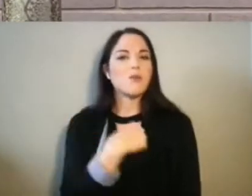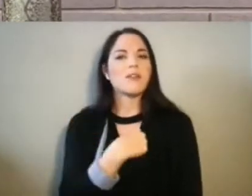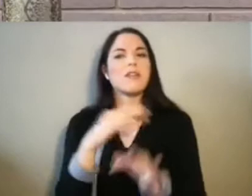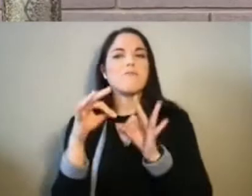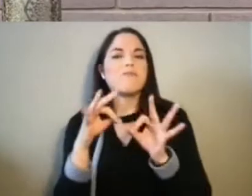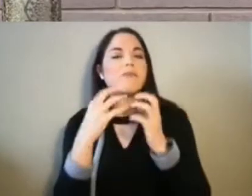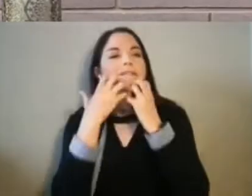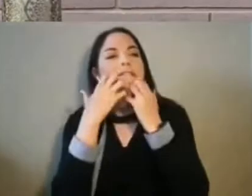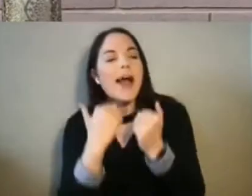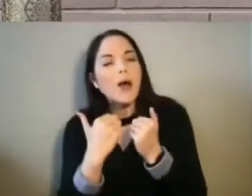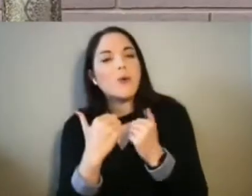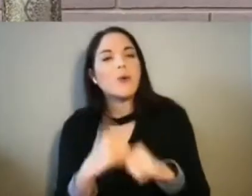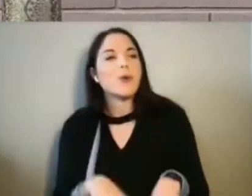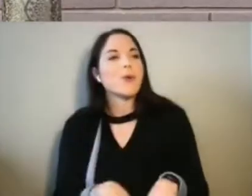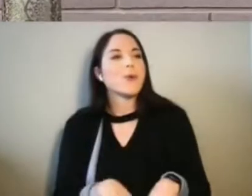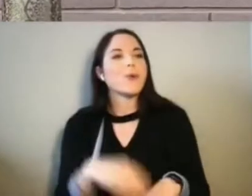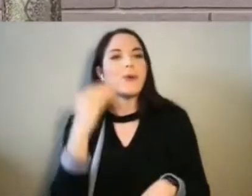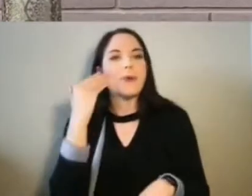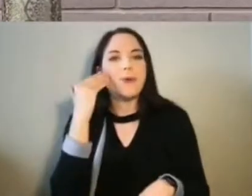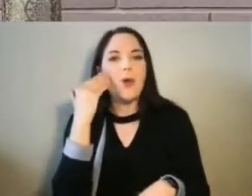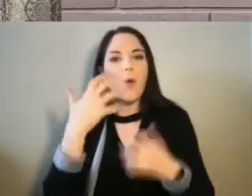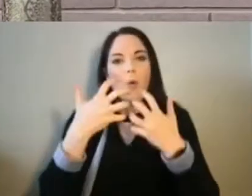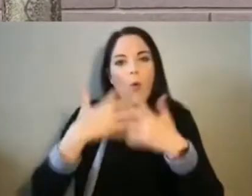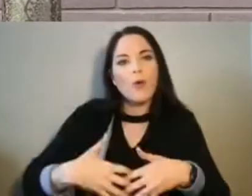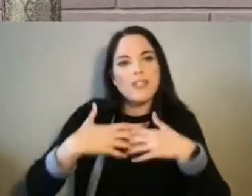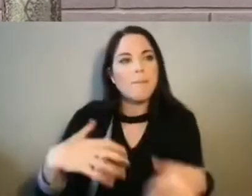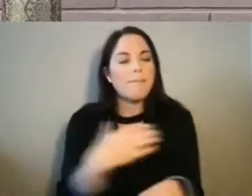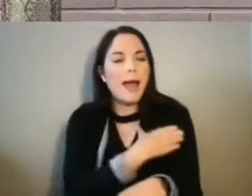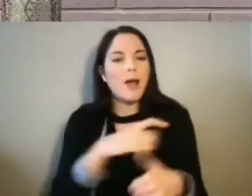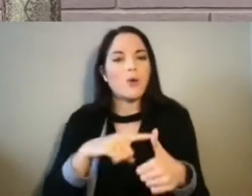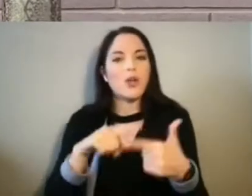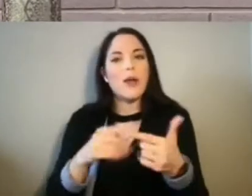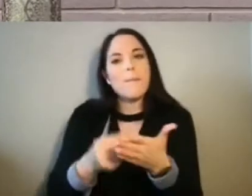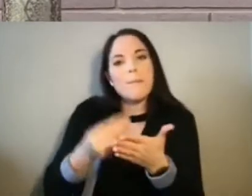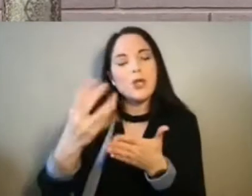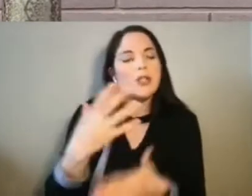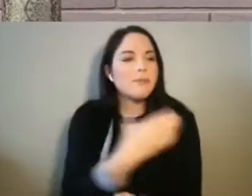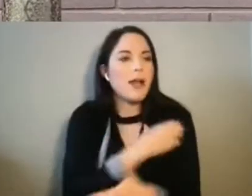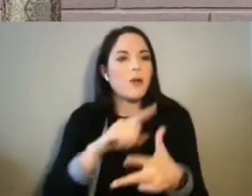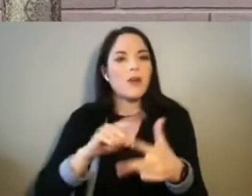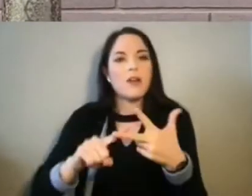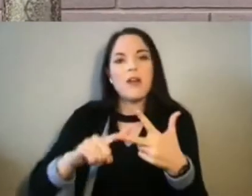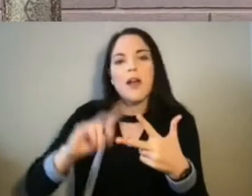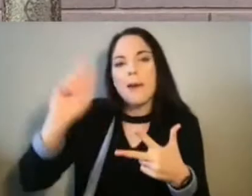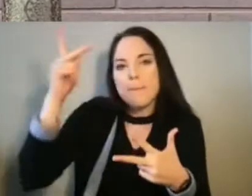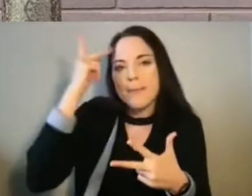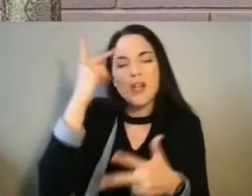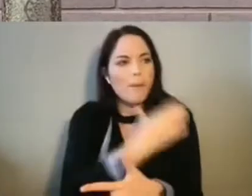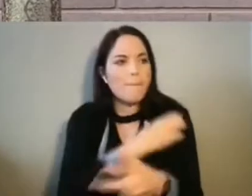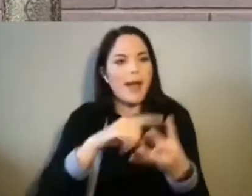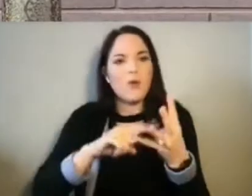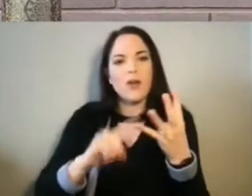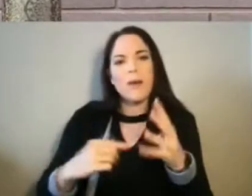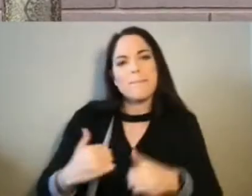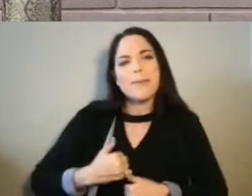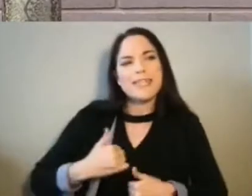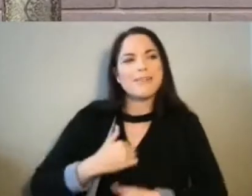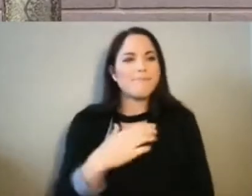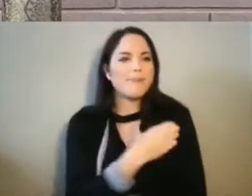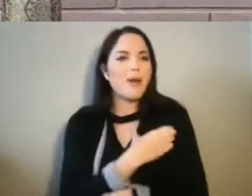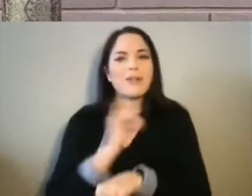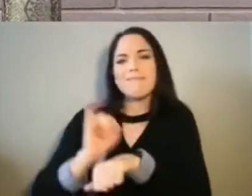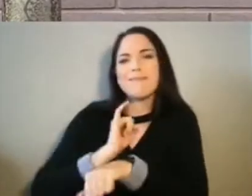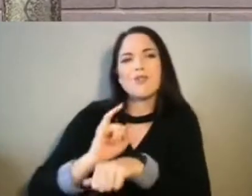wants to say, "I am powerless." We advocate for power to the people, and we fear